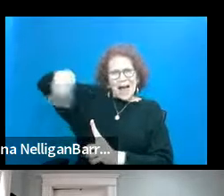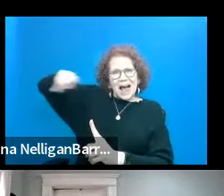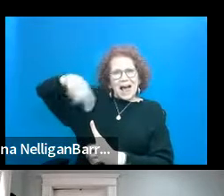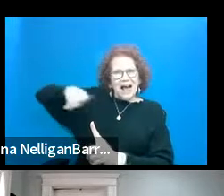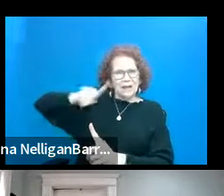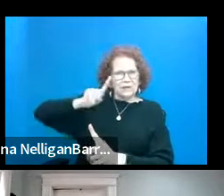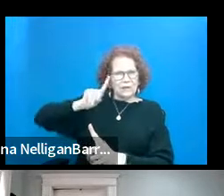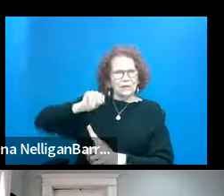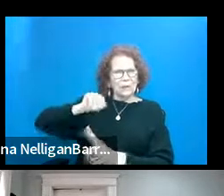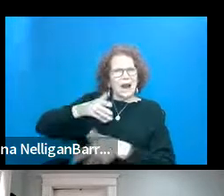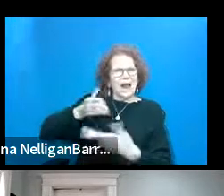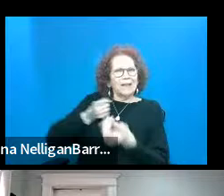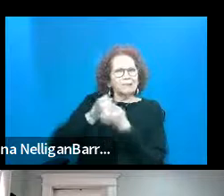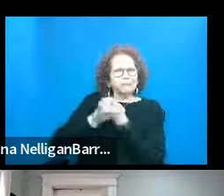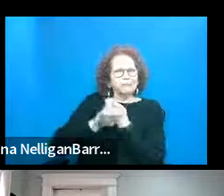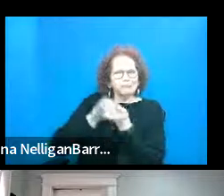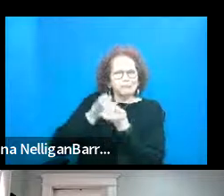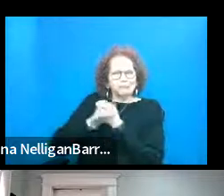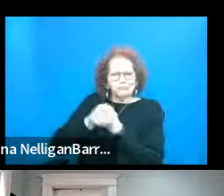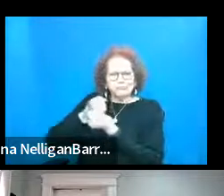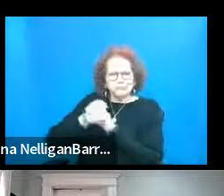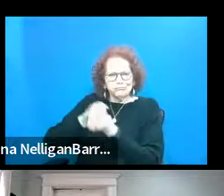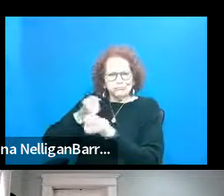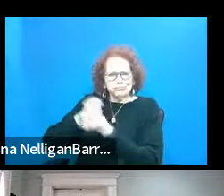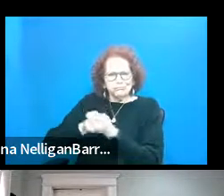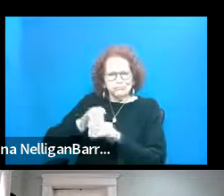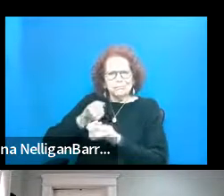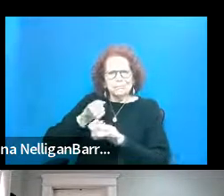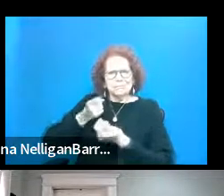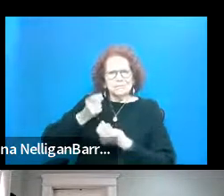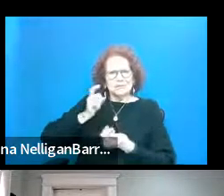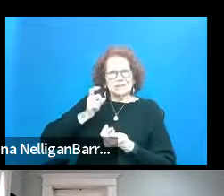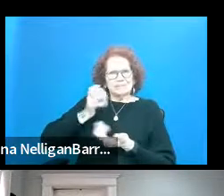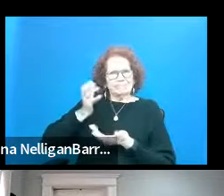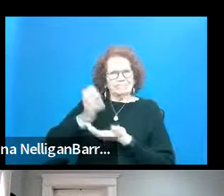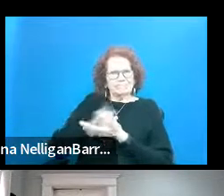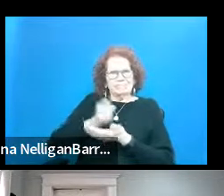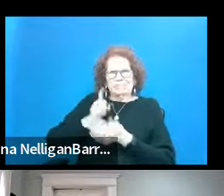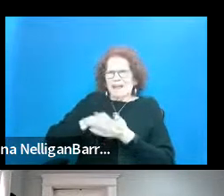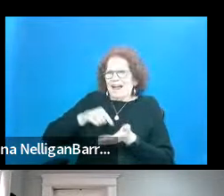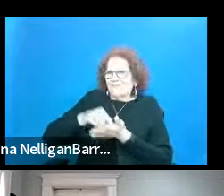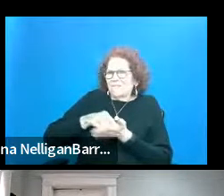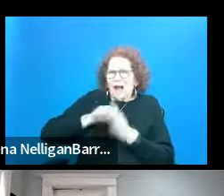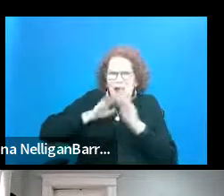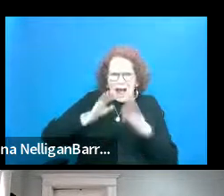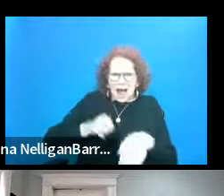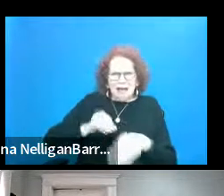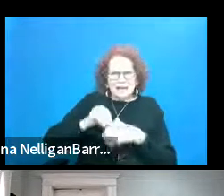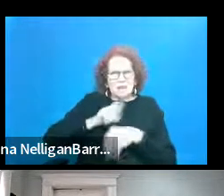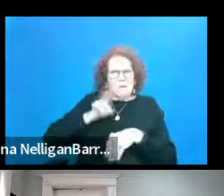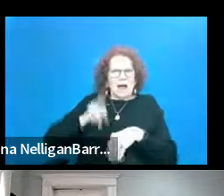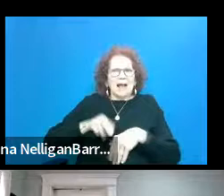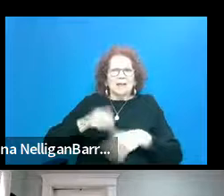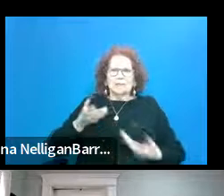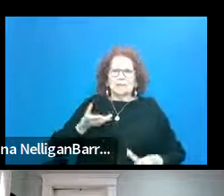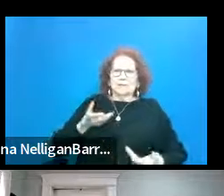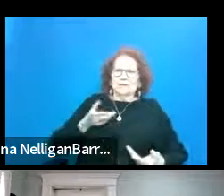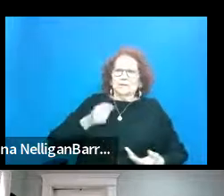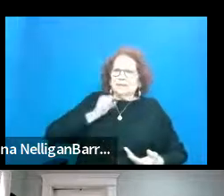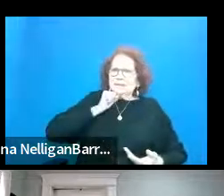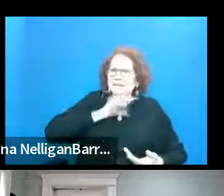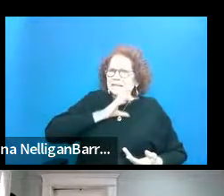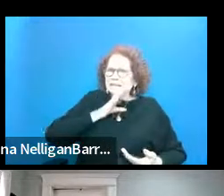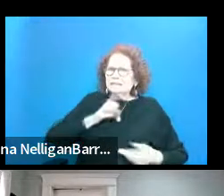anybody. It's just, they do some of the best affordable housing in Rochester. They're B Corp. It's senior-based housing. It's a nice,